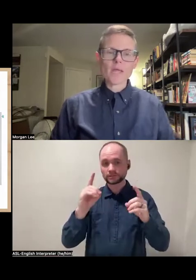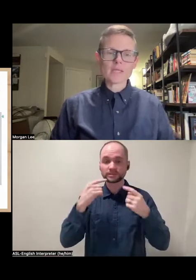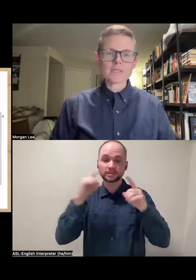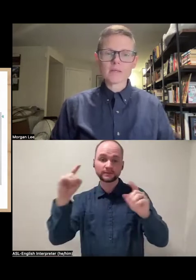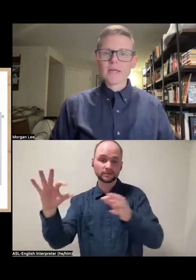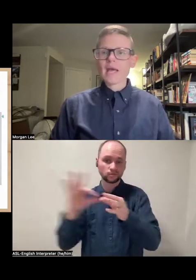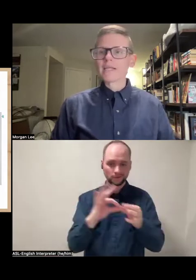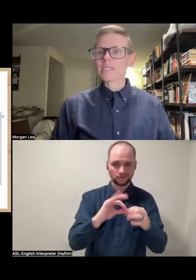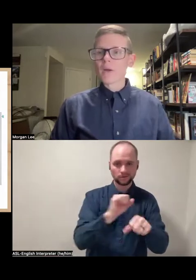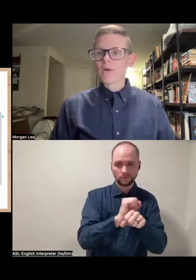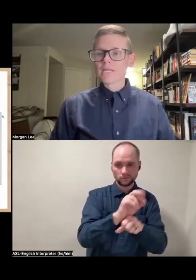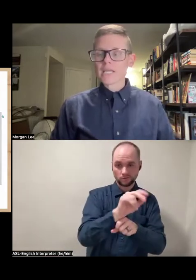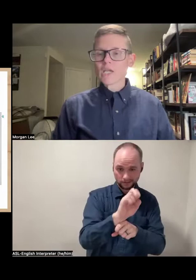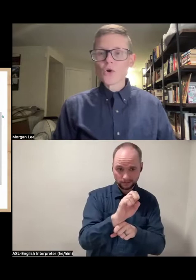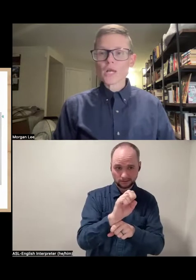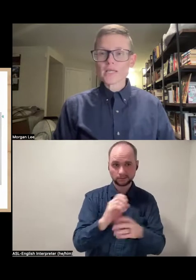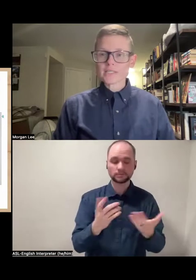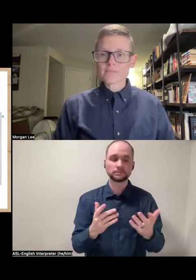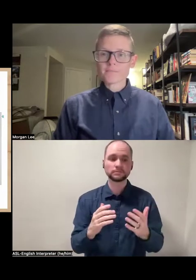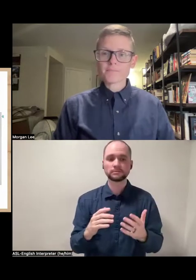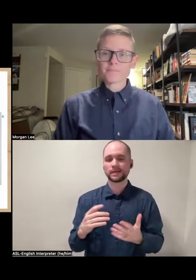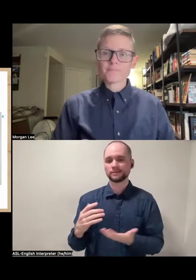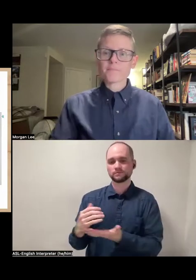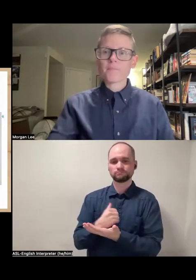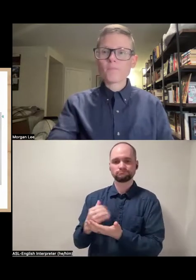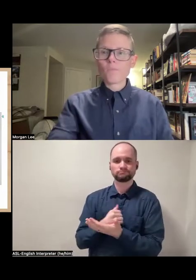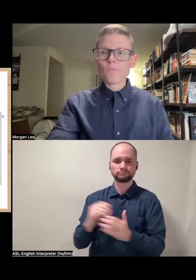employment rates, and disparities in earnings.